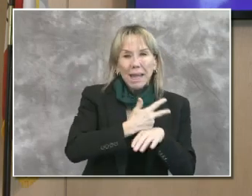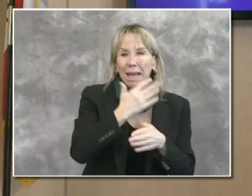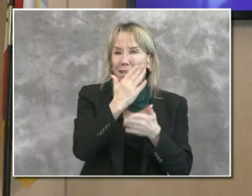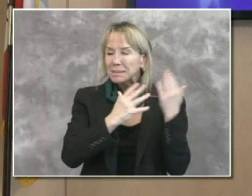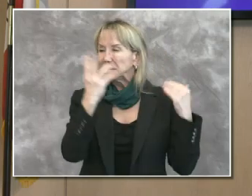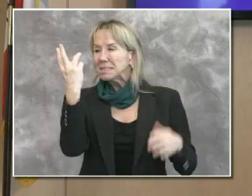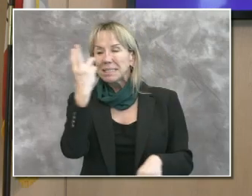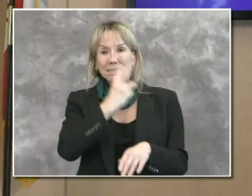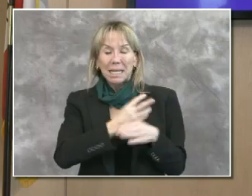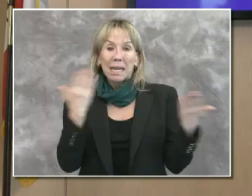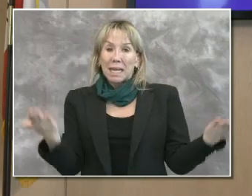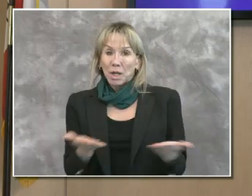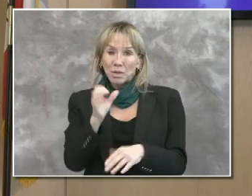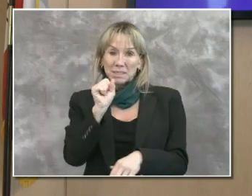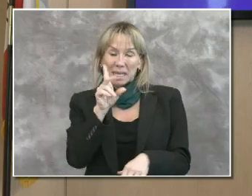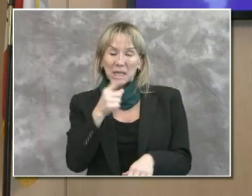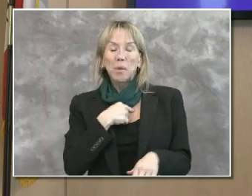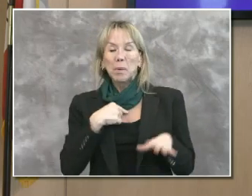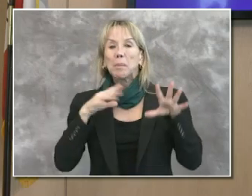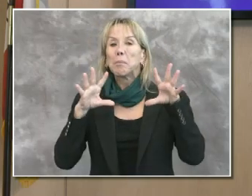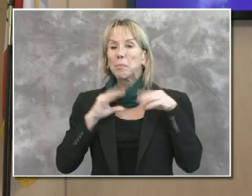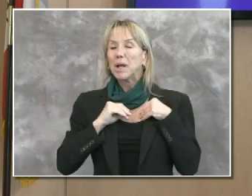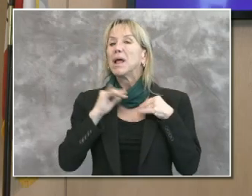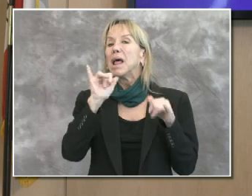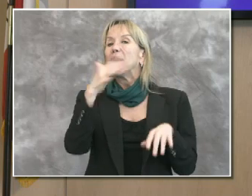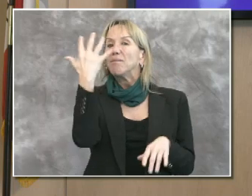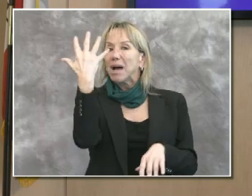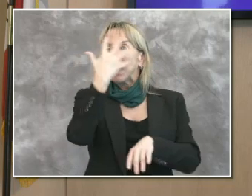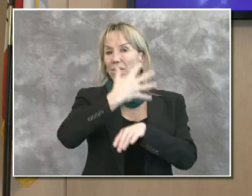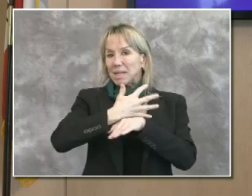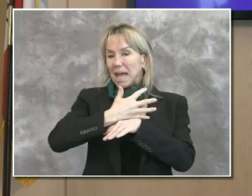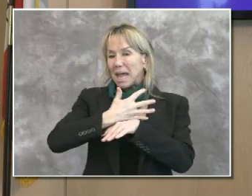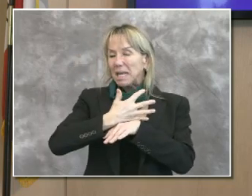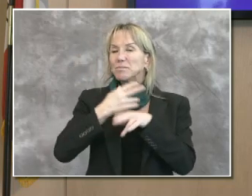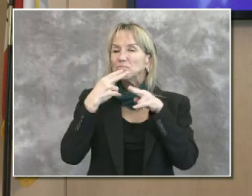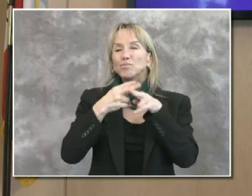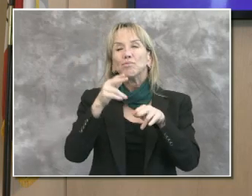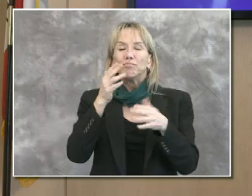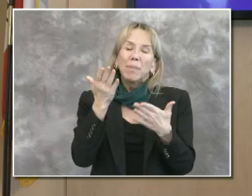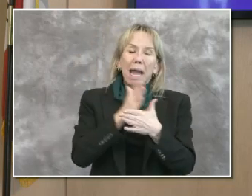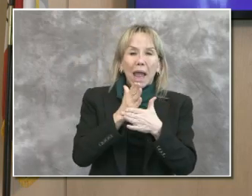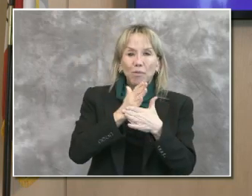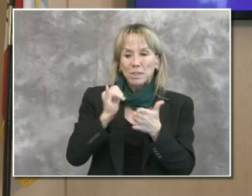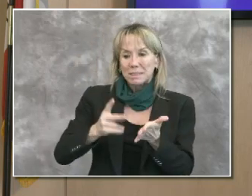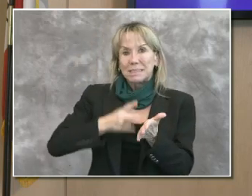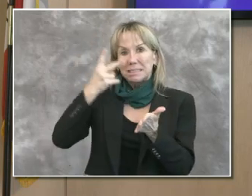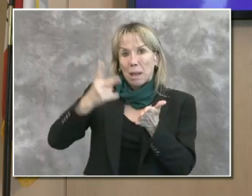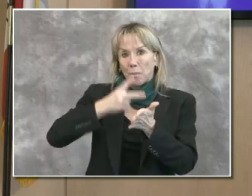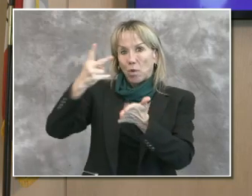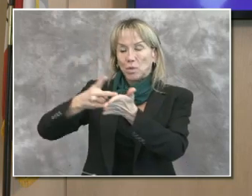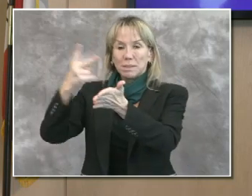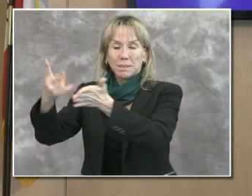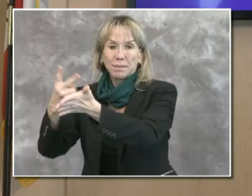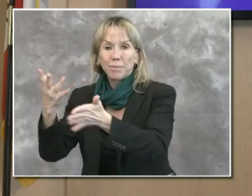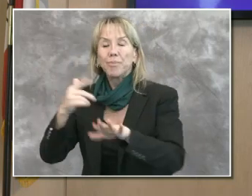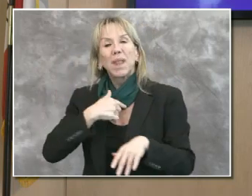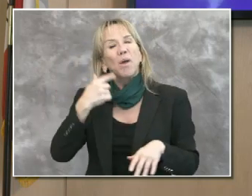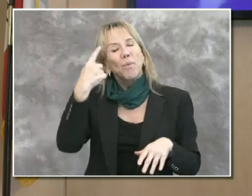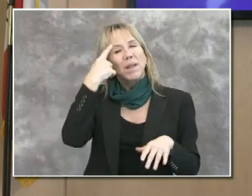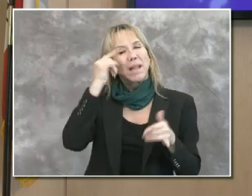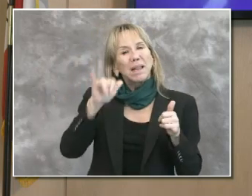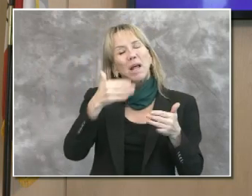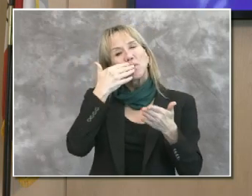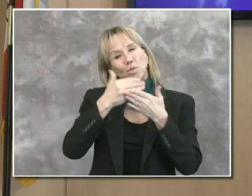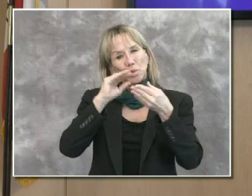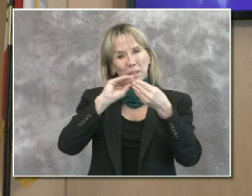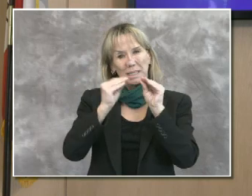6-day. Here in San Diego County, we've settled on a 5-day rolling average of doubling rate that we think will best account for